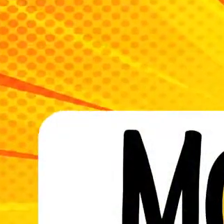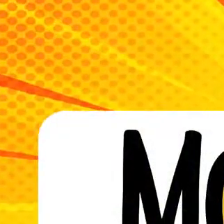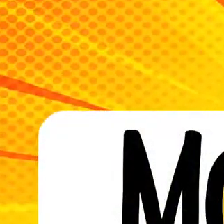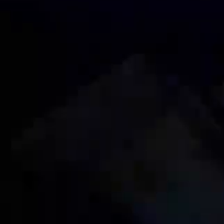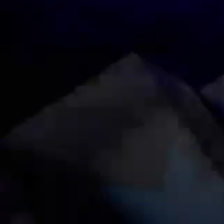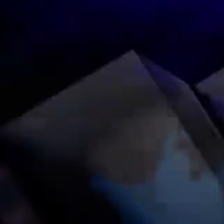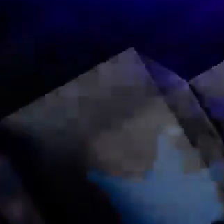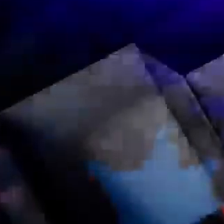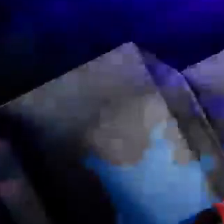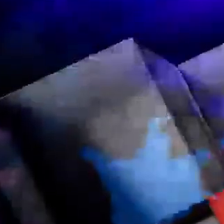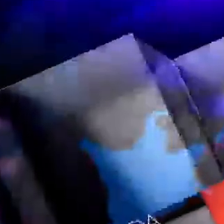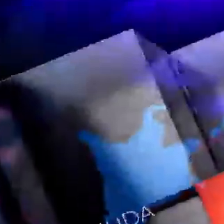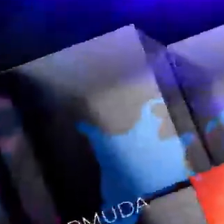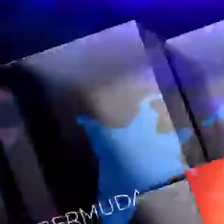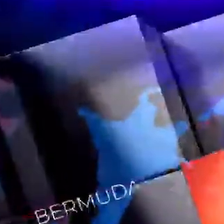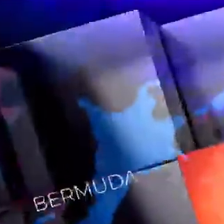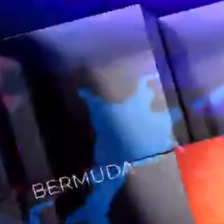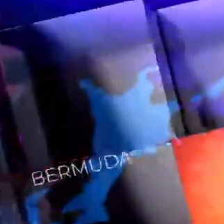Did you have a good night?